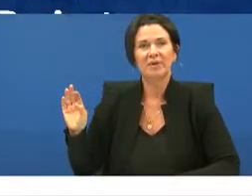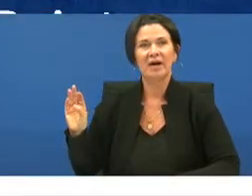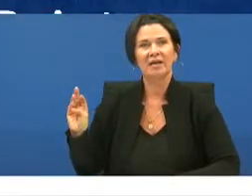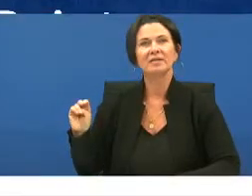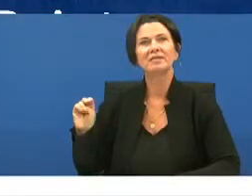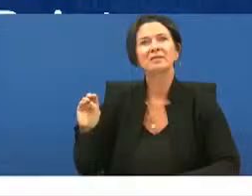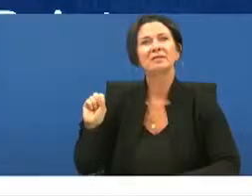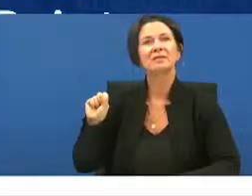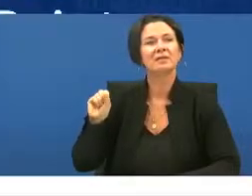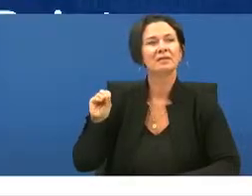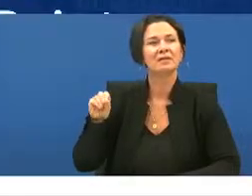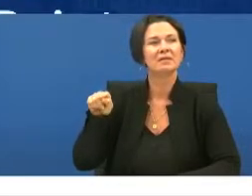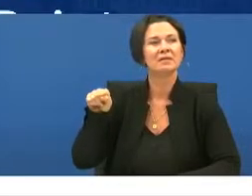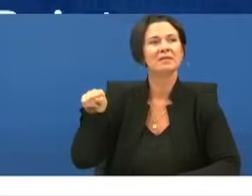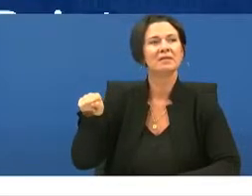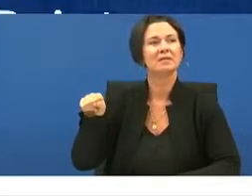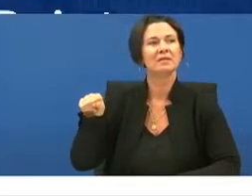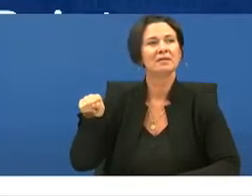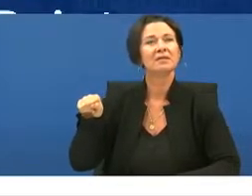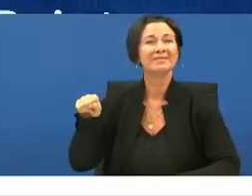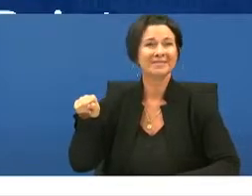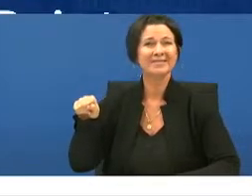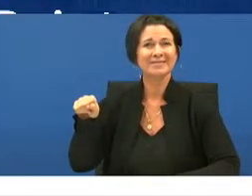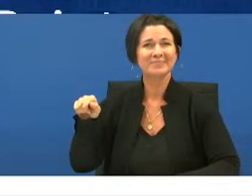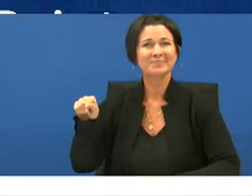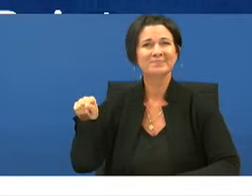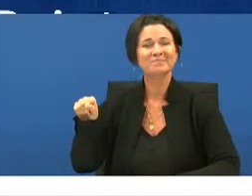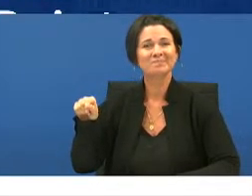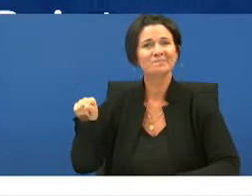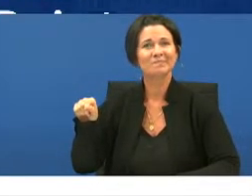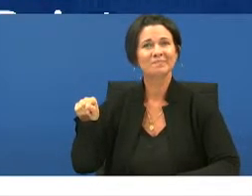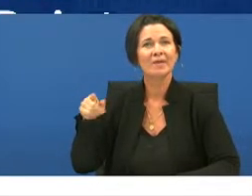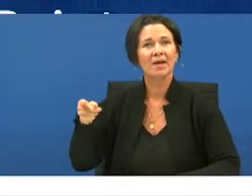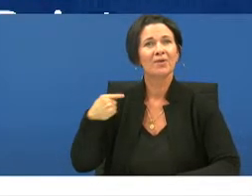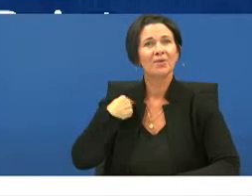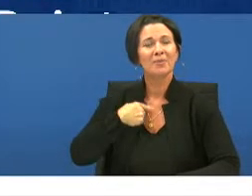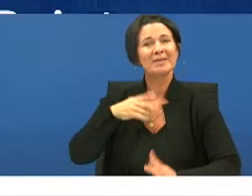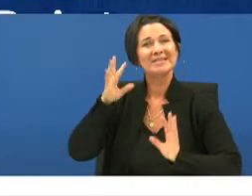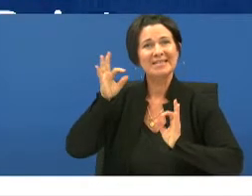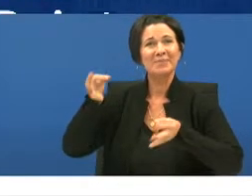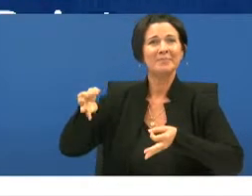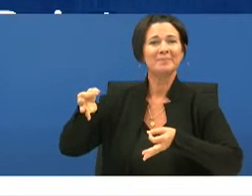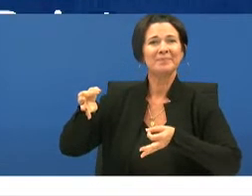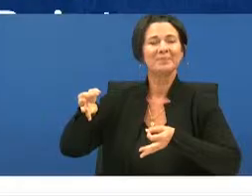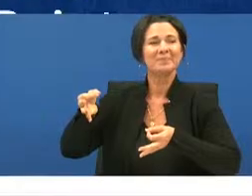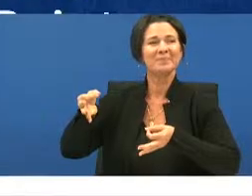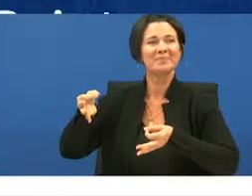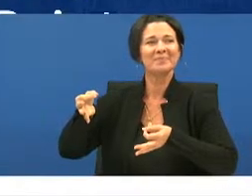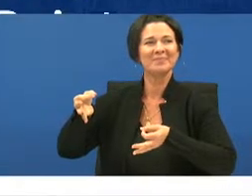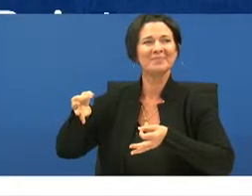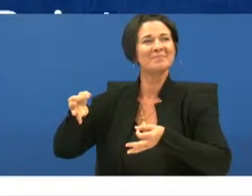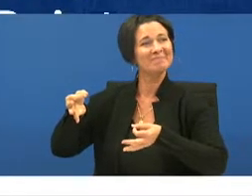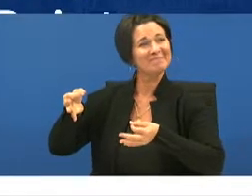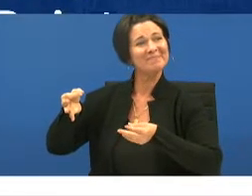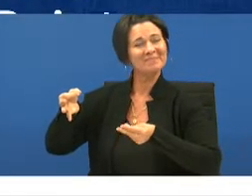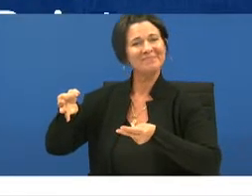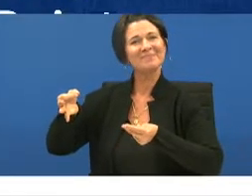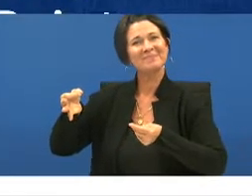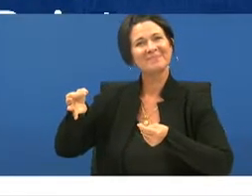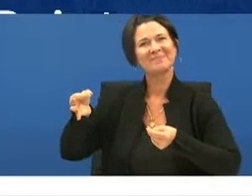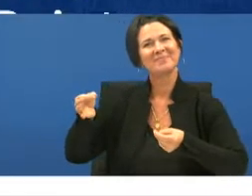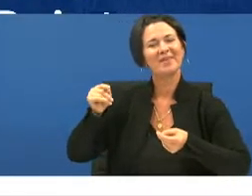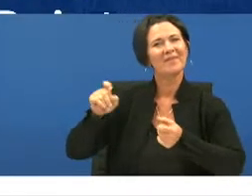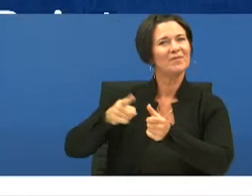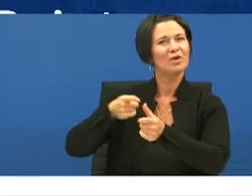recent past and the go-forward plan. We are very excited to be ranked as the first